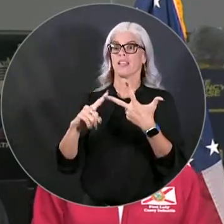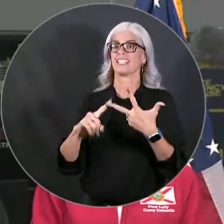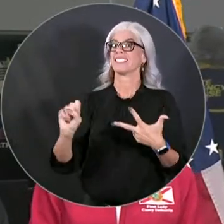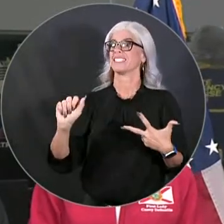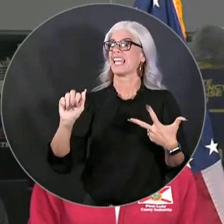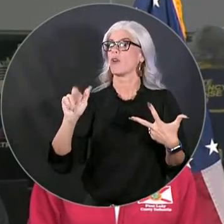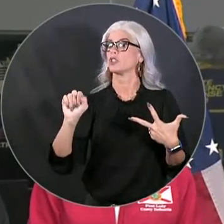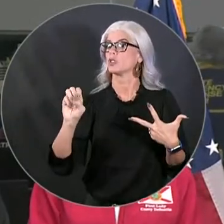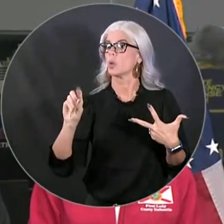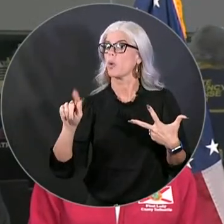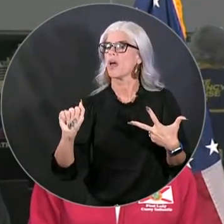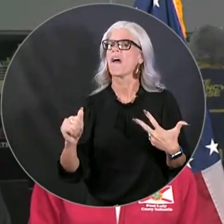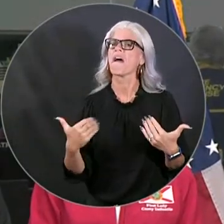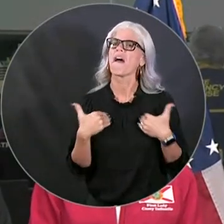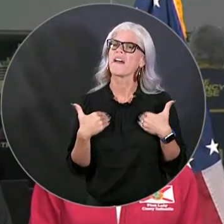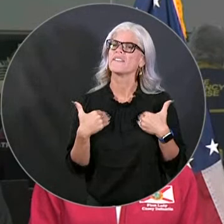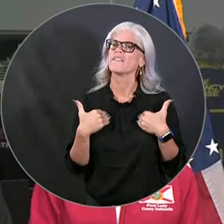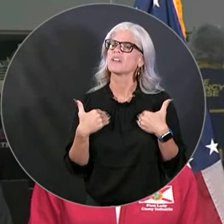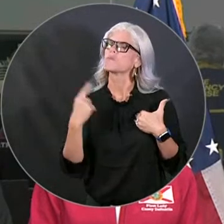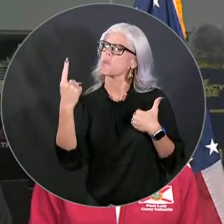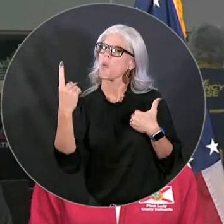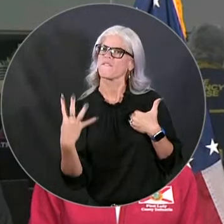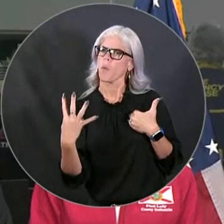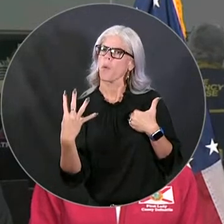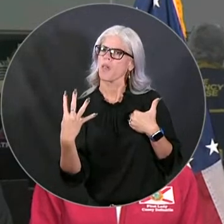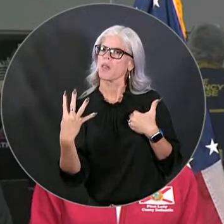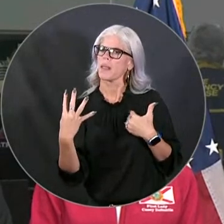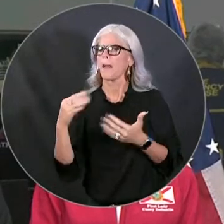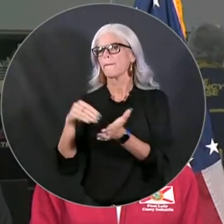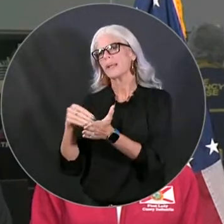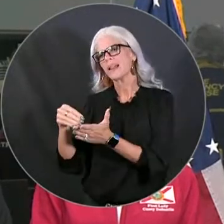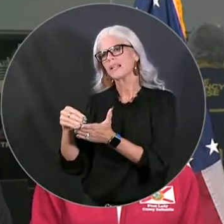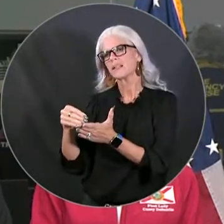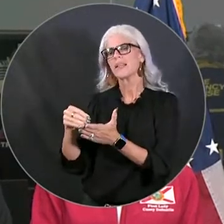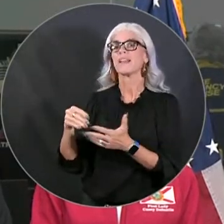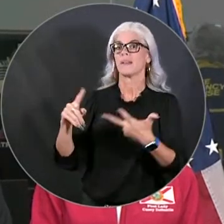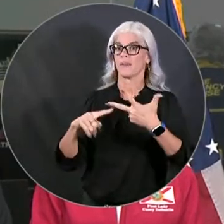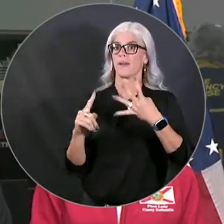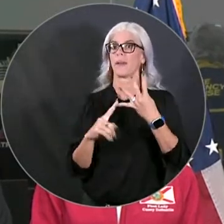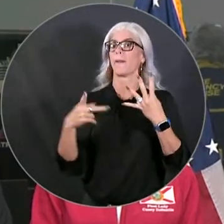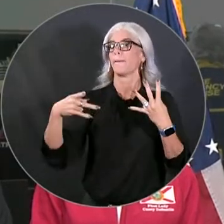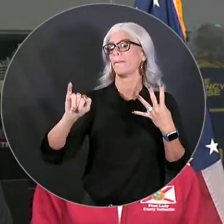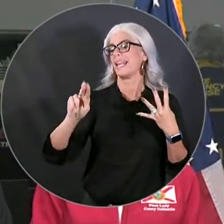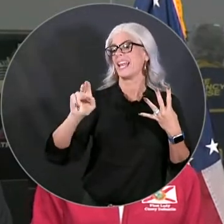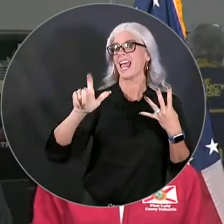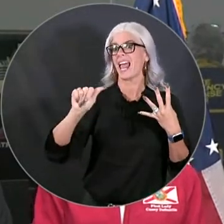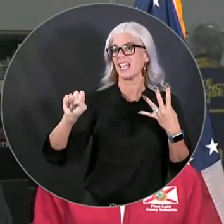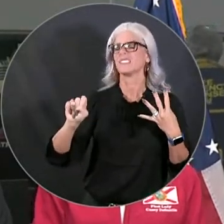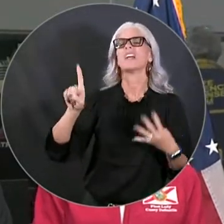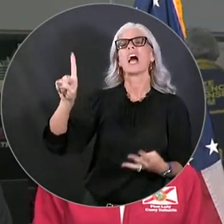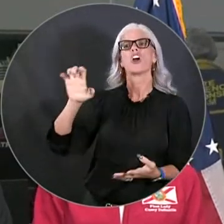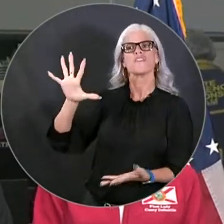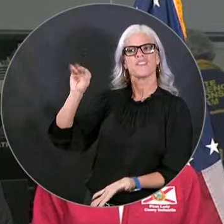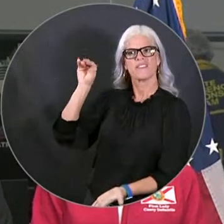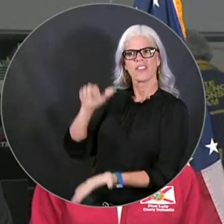Hillsborough, 222,000. Pinellas, 150,000. Manatee, 129,000.